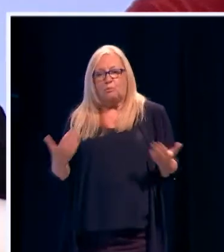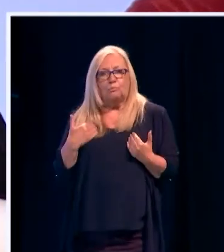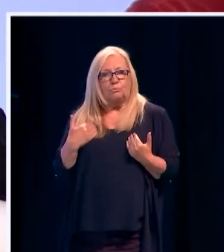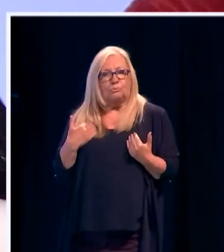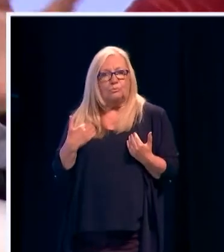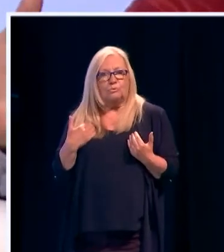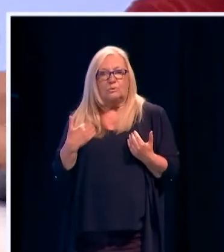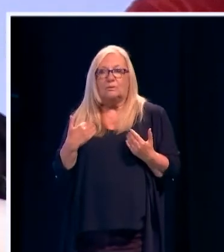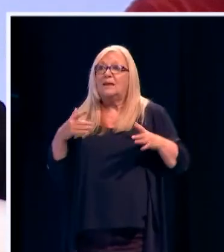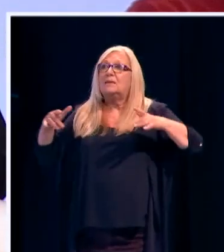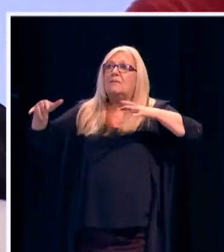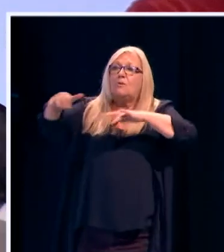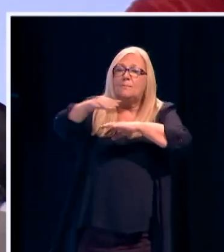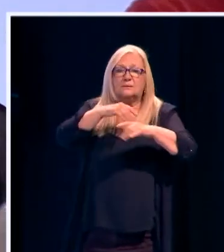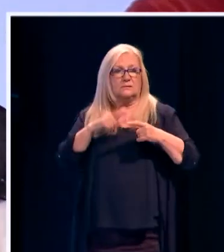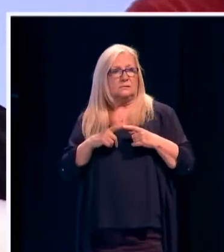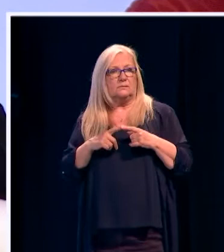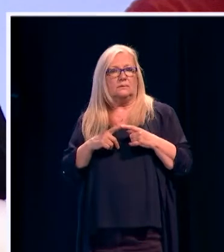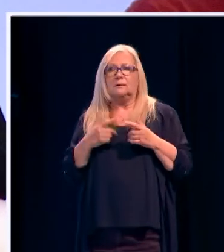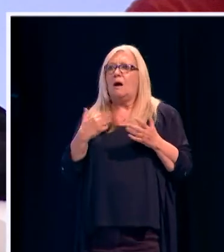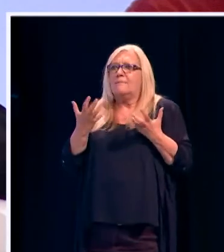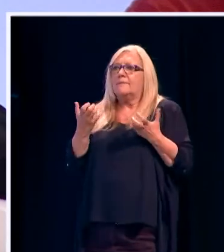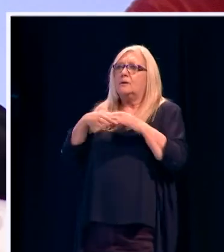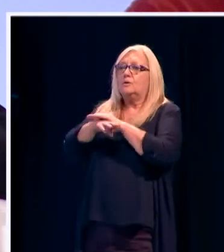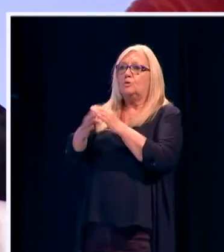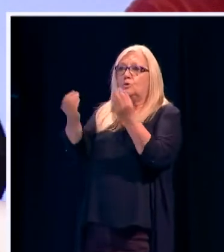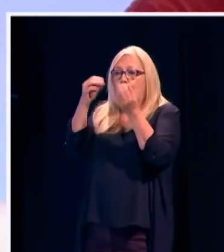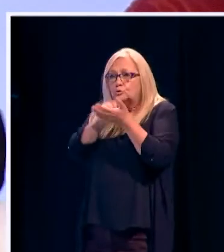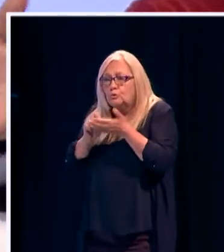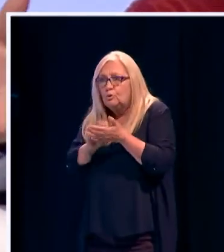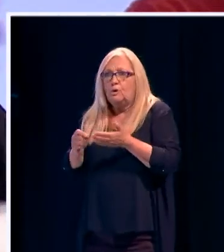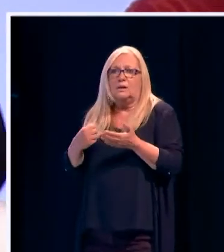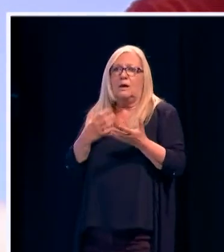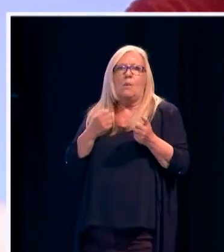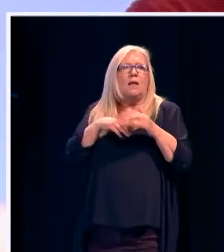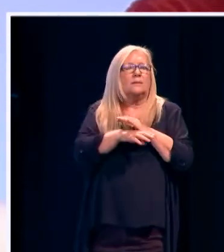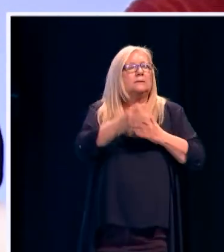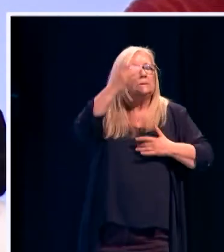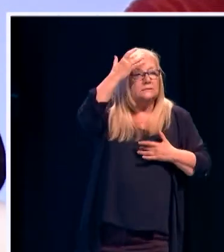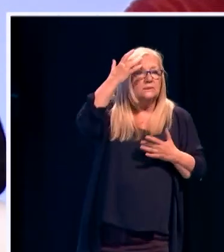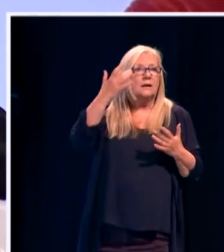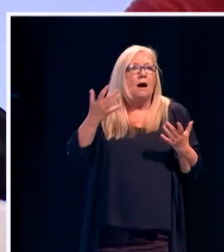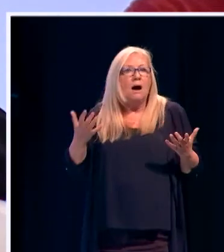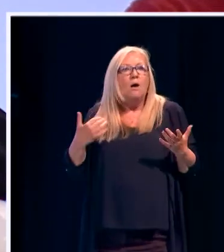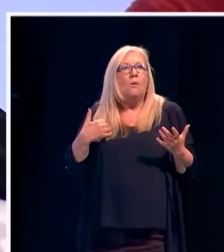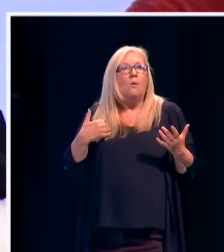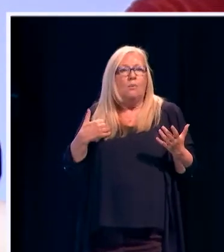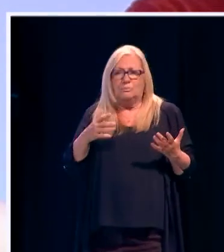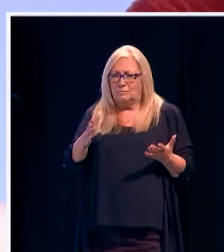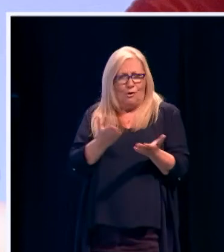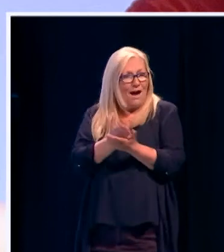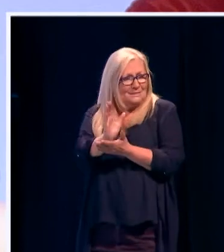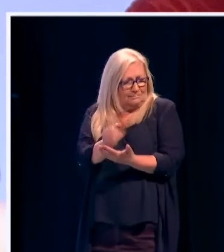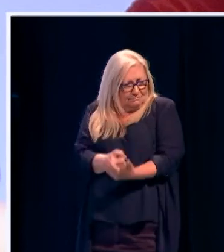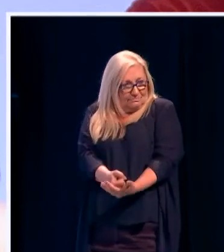regarding environment, regarding access to school, access to health, access to basic rights,